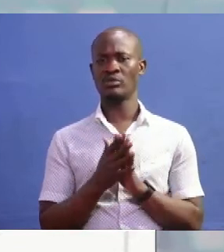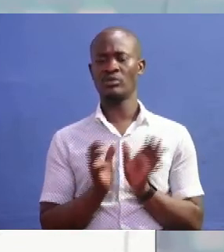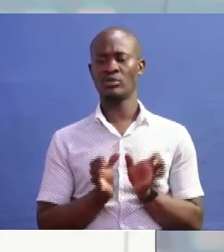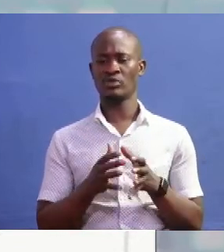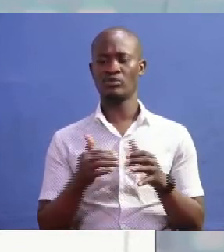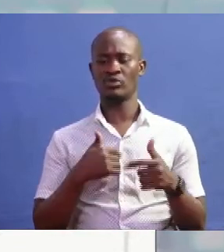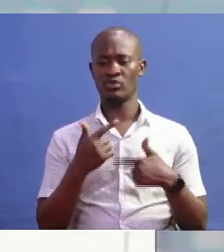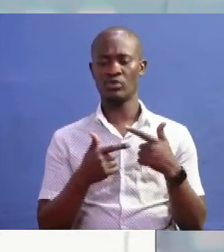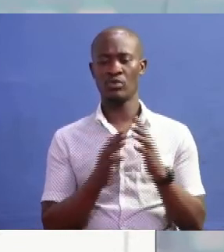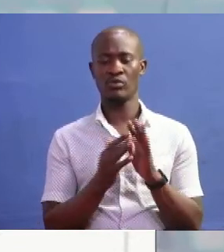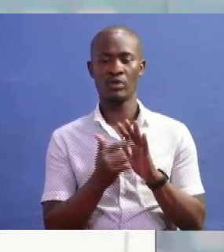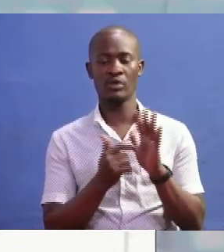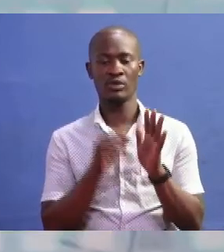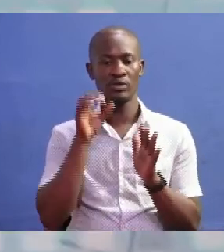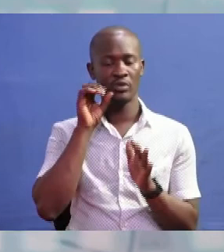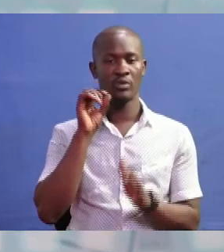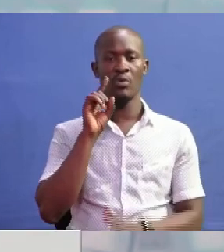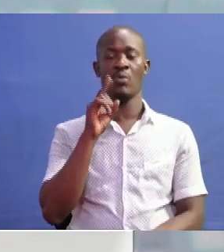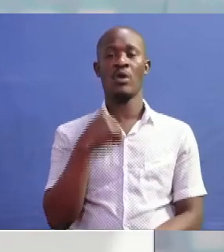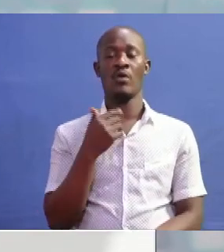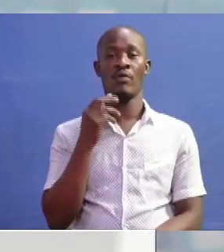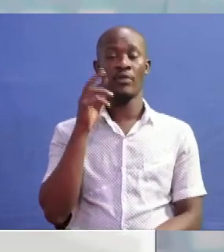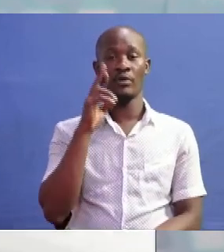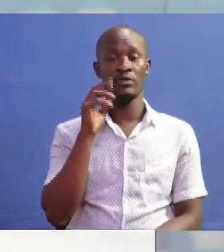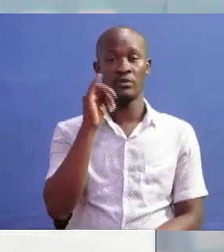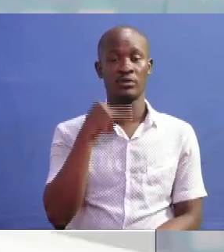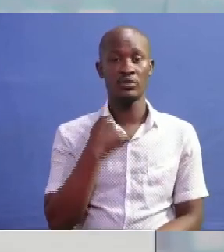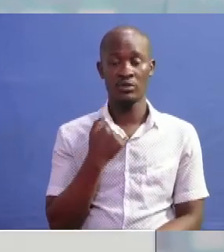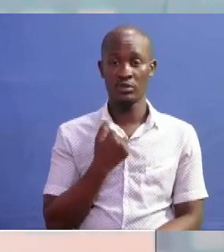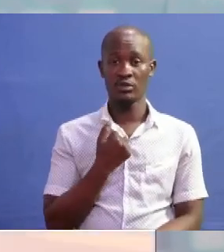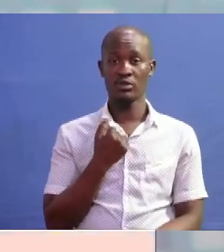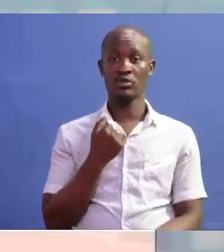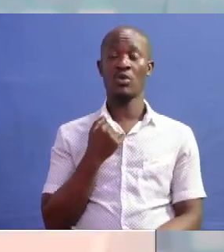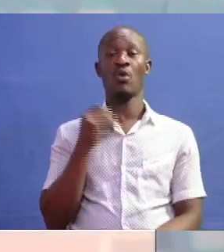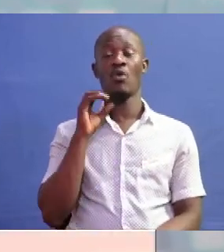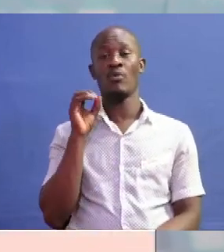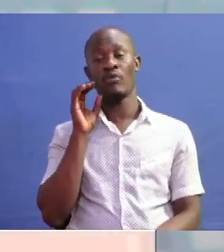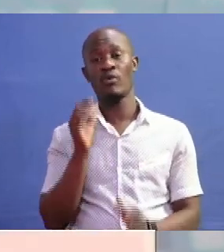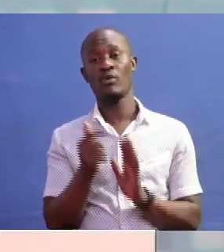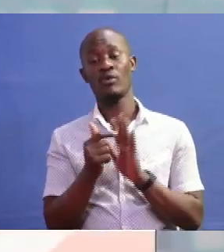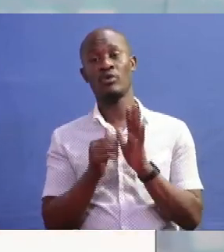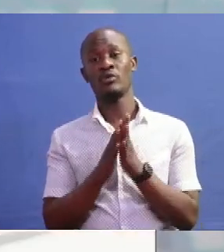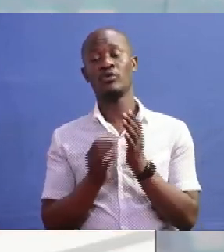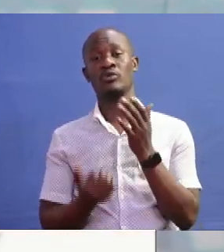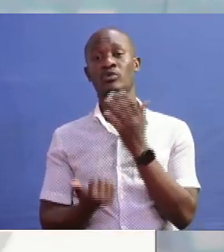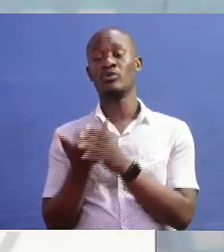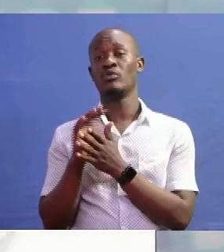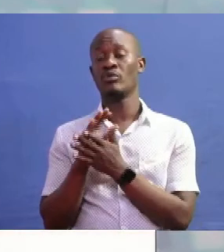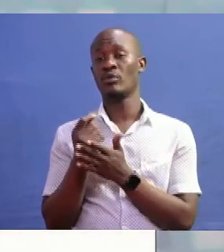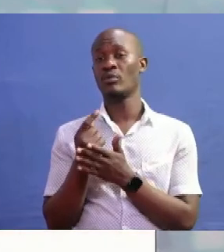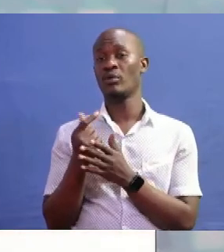opt for the listing option. And one of the reasons why companies opt for listing is to raise funds for expansion and